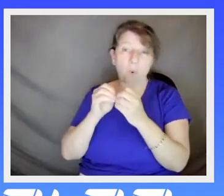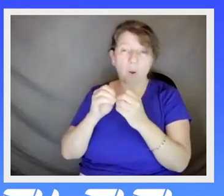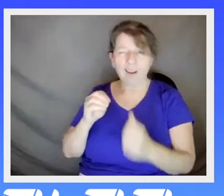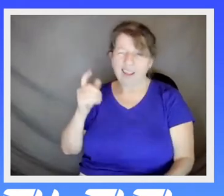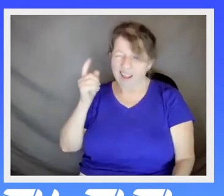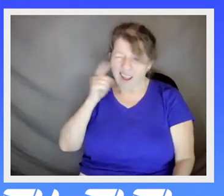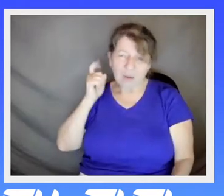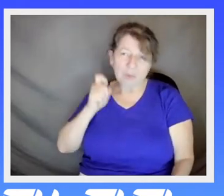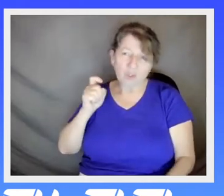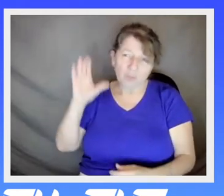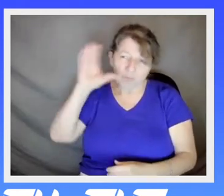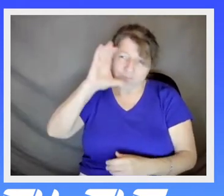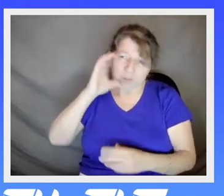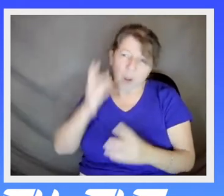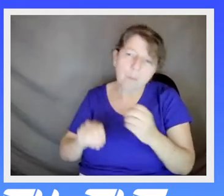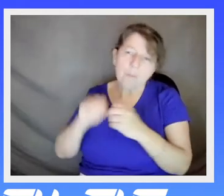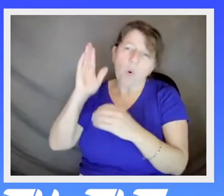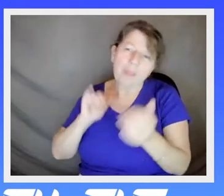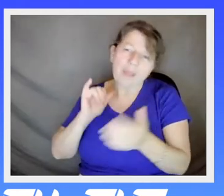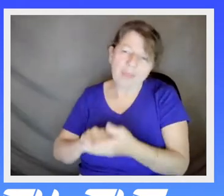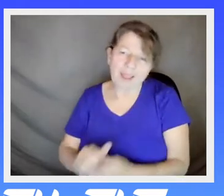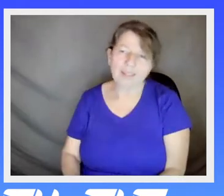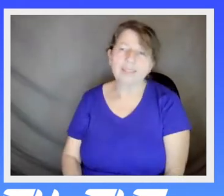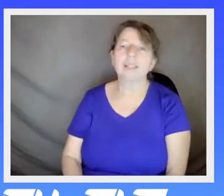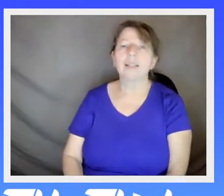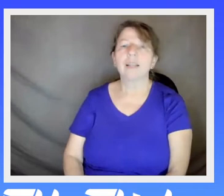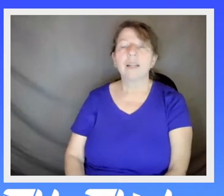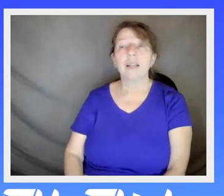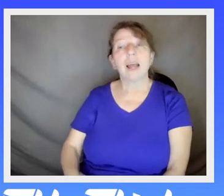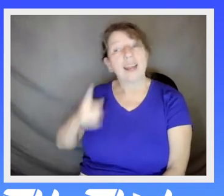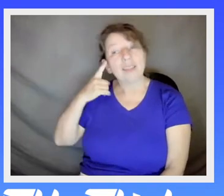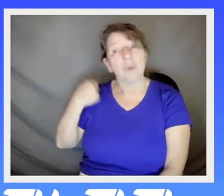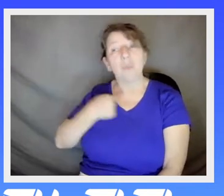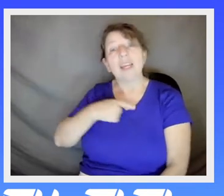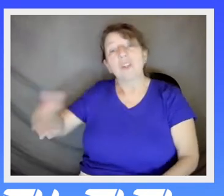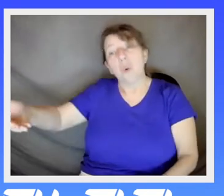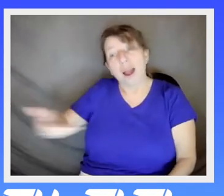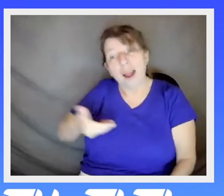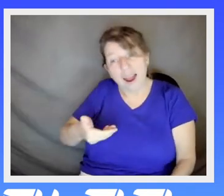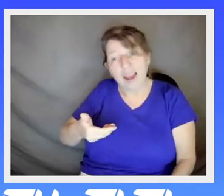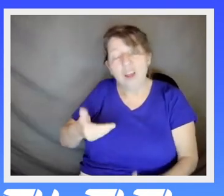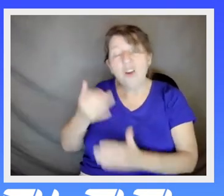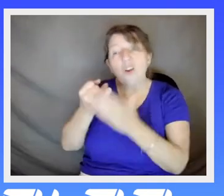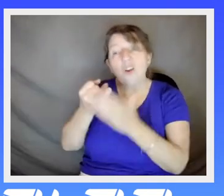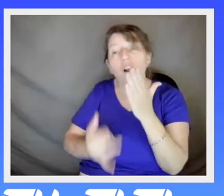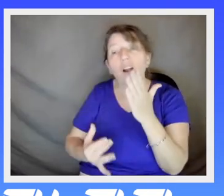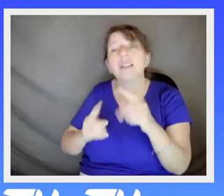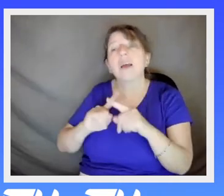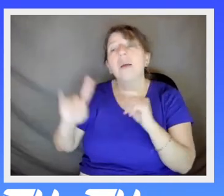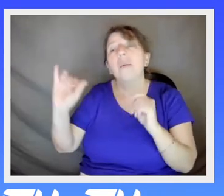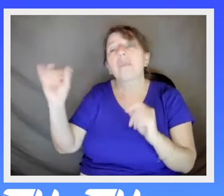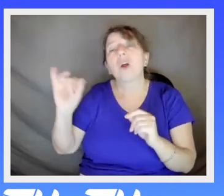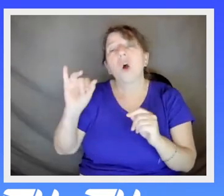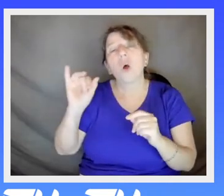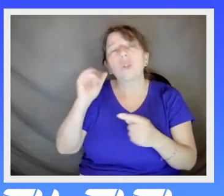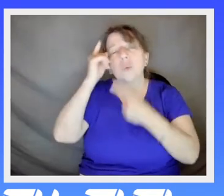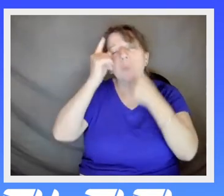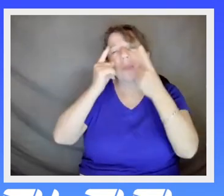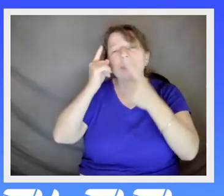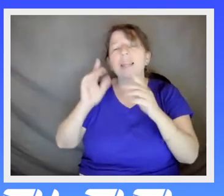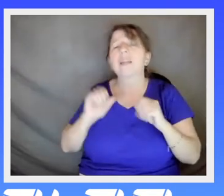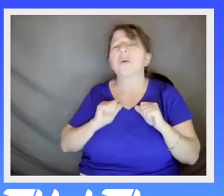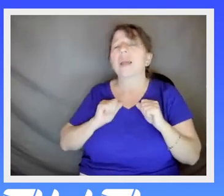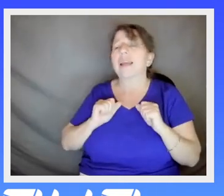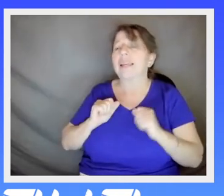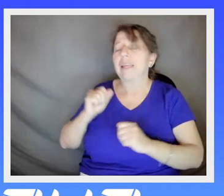also critically important that we begin to hire artists, but to strategically think about how we place folks with different